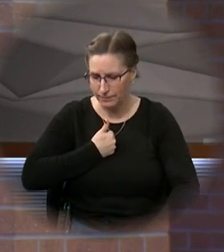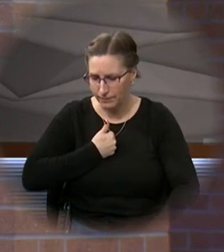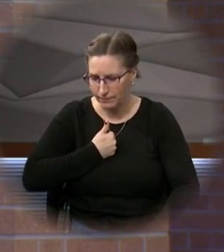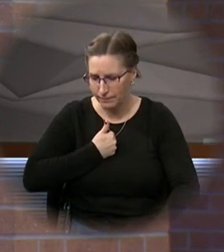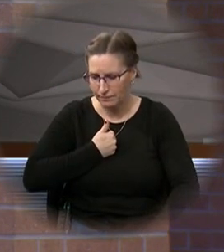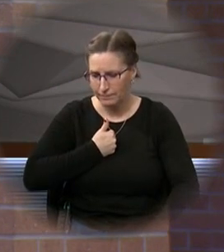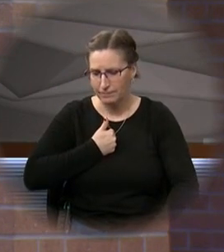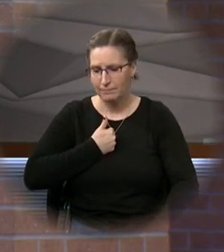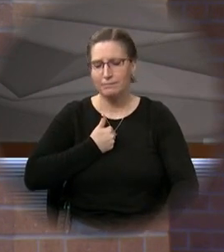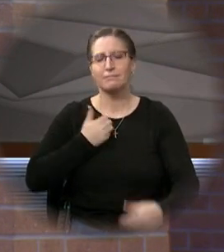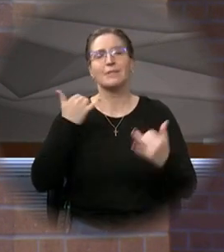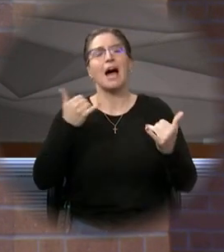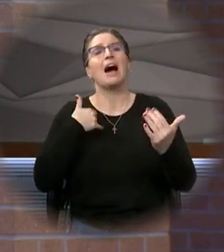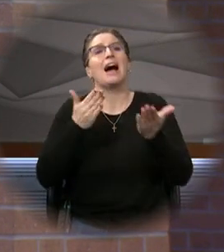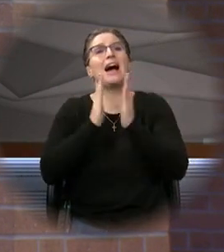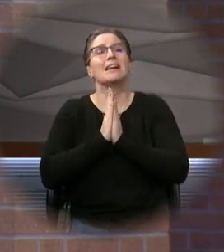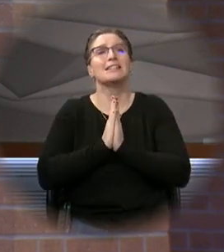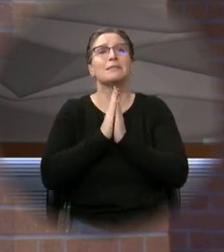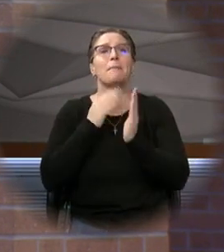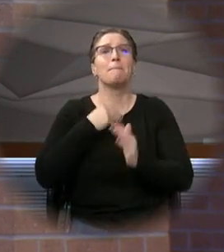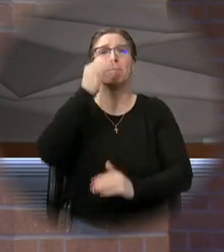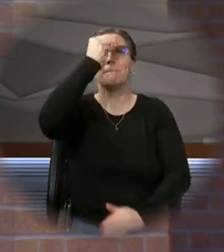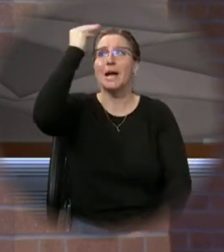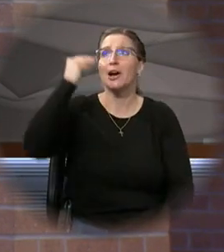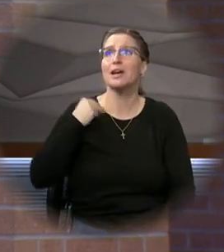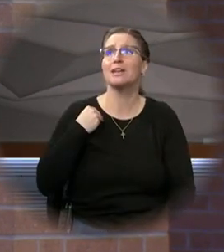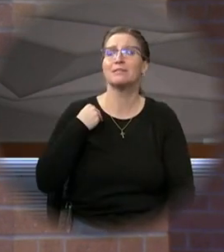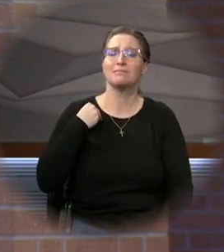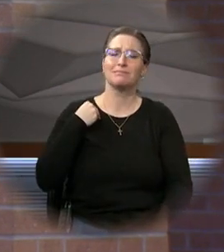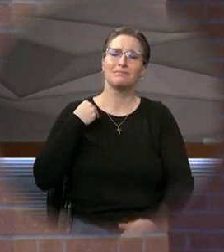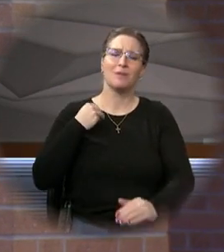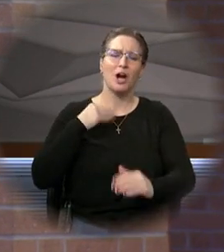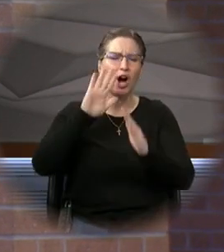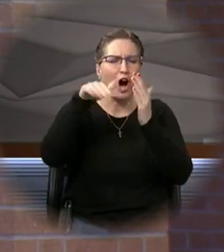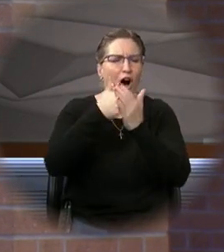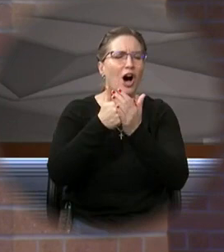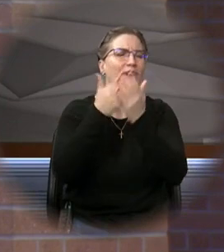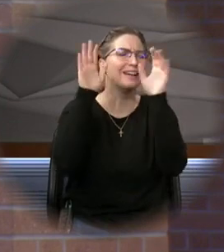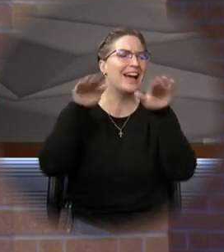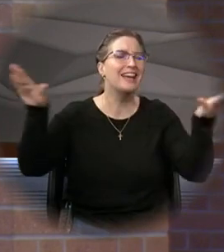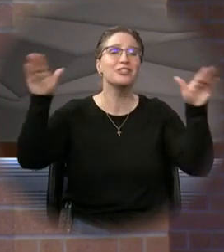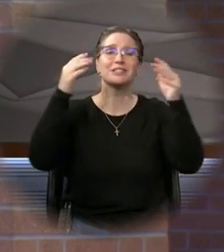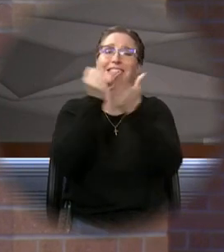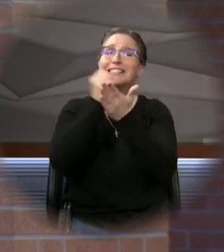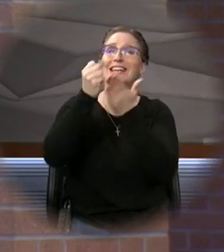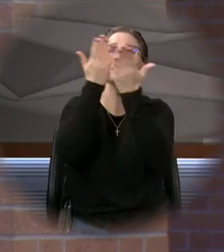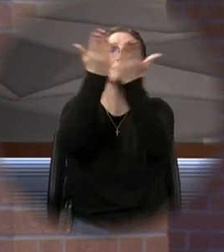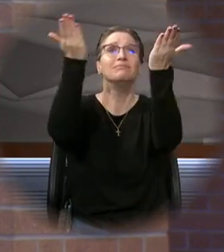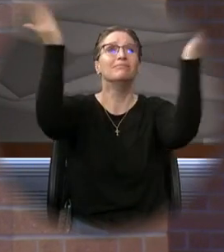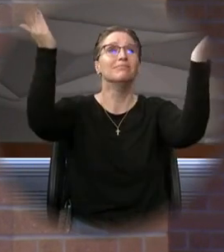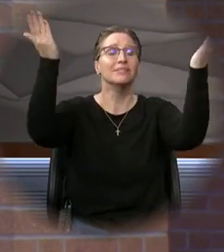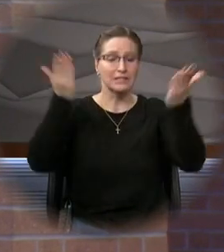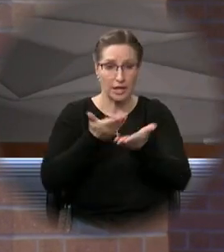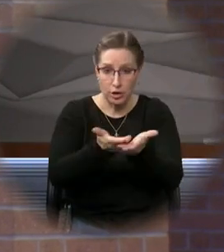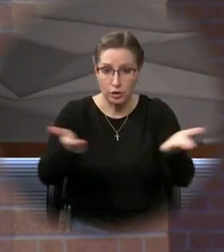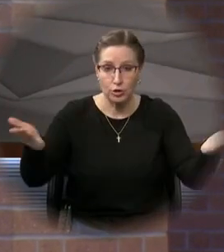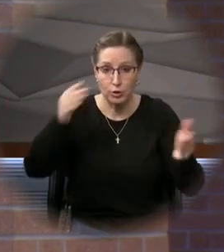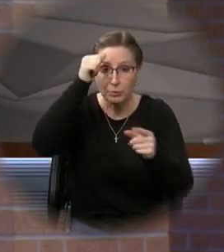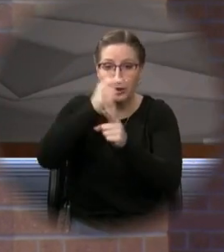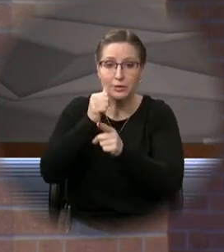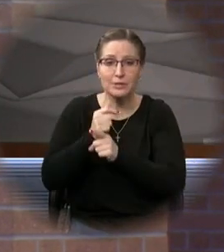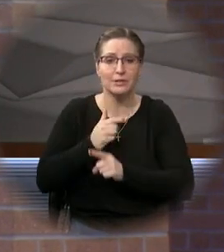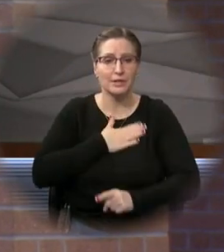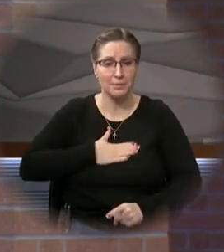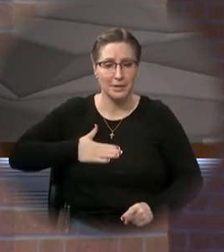through my most grievous fault. Therefore, I ask Blessed Mary, ever Virgin, all the angels and saints, and you, my brothers